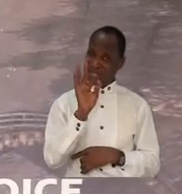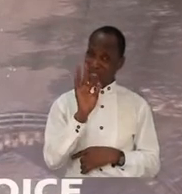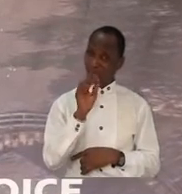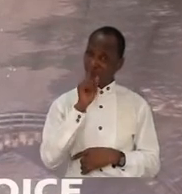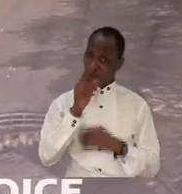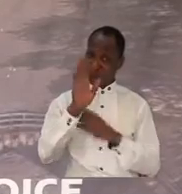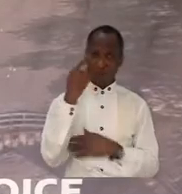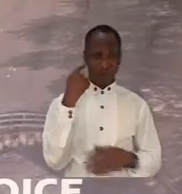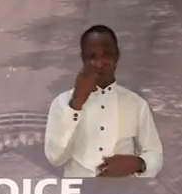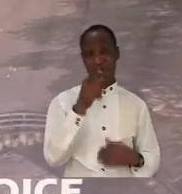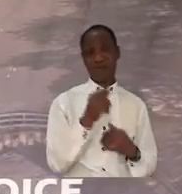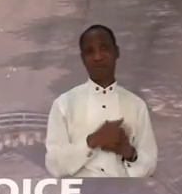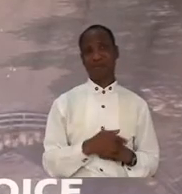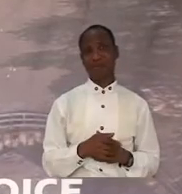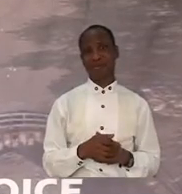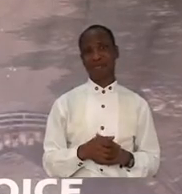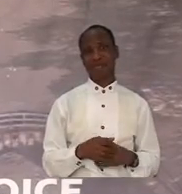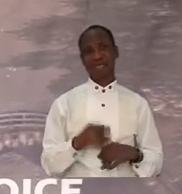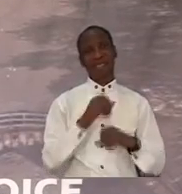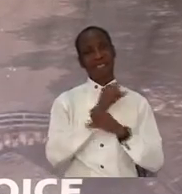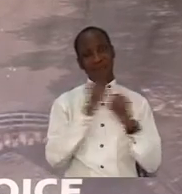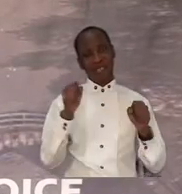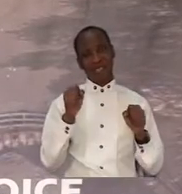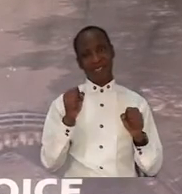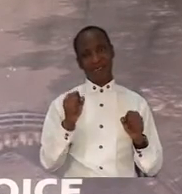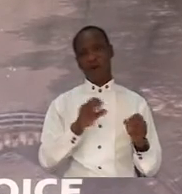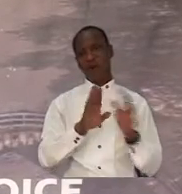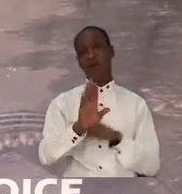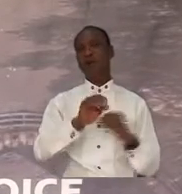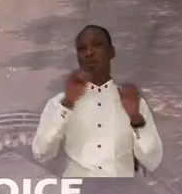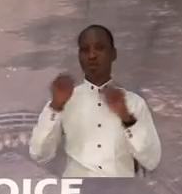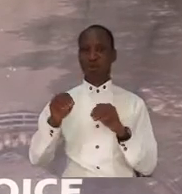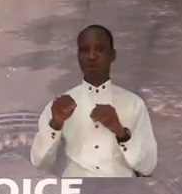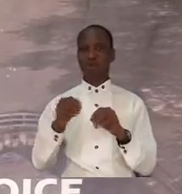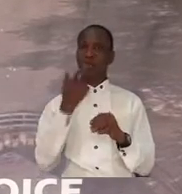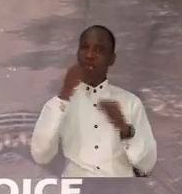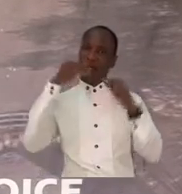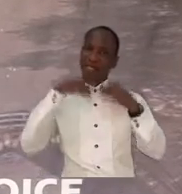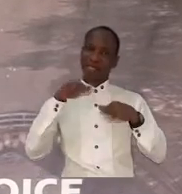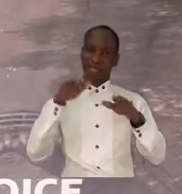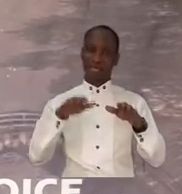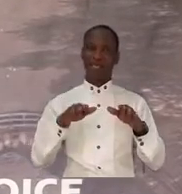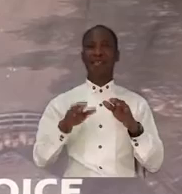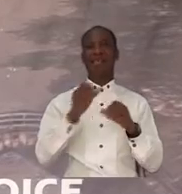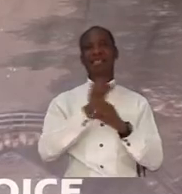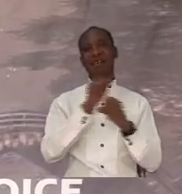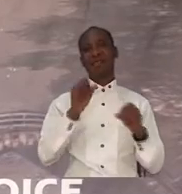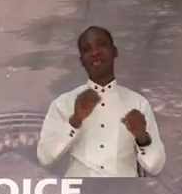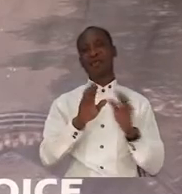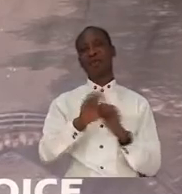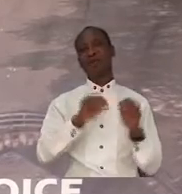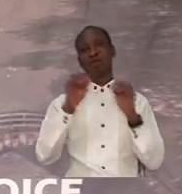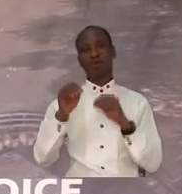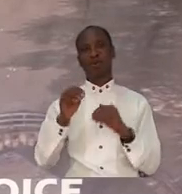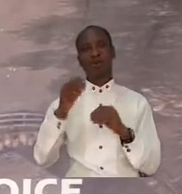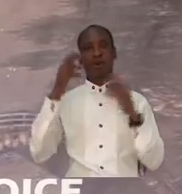che nkwagye kwogina Moses puma no so nkwagye fa popokoko na wo bon wasu etu Moses su